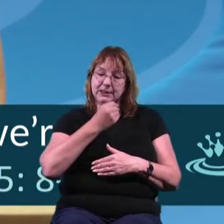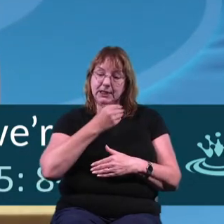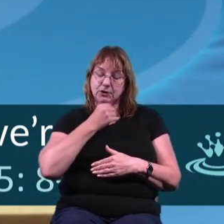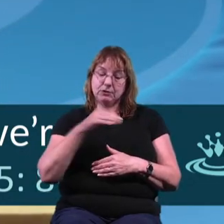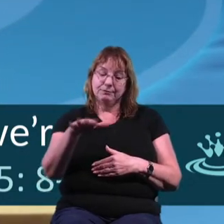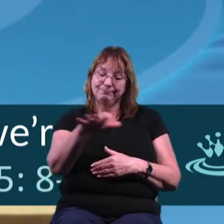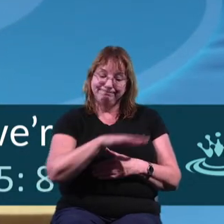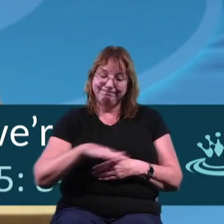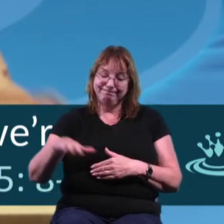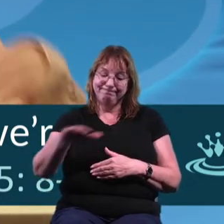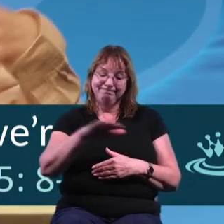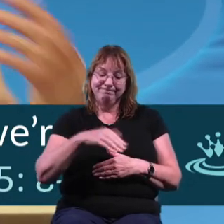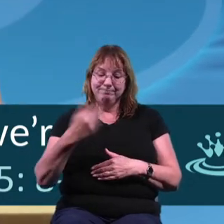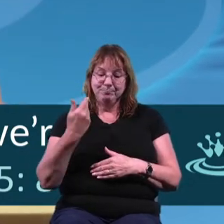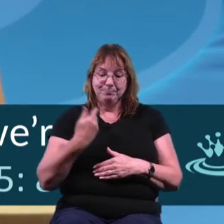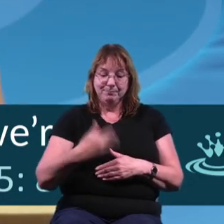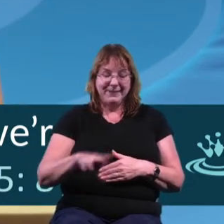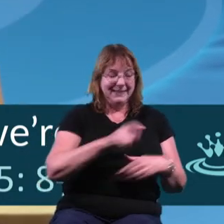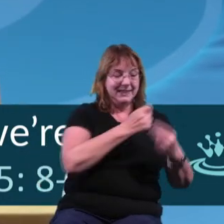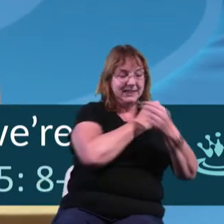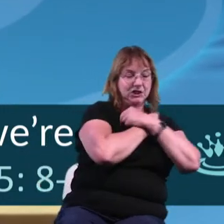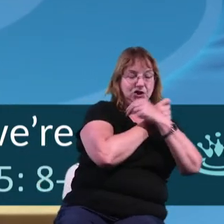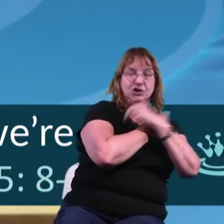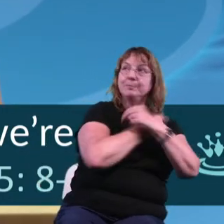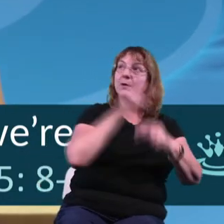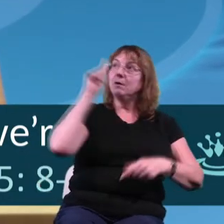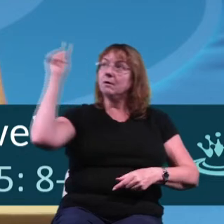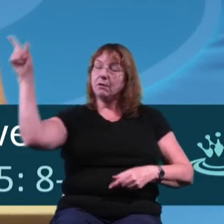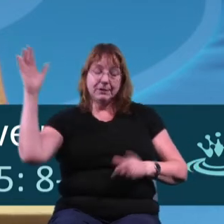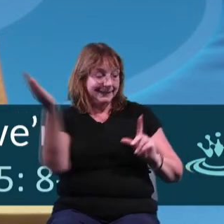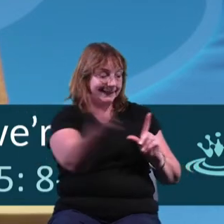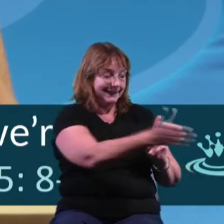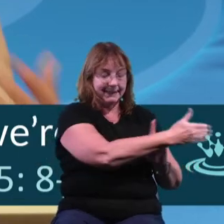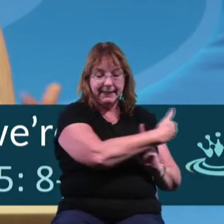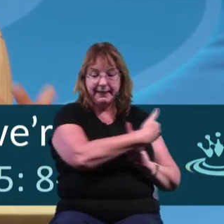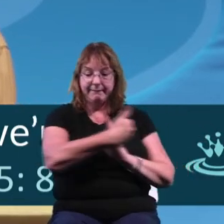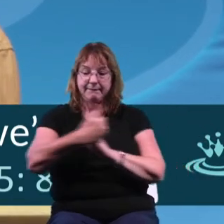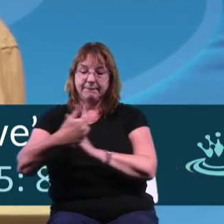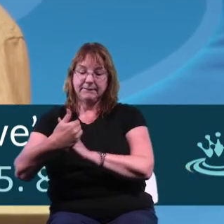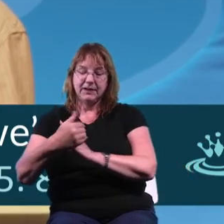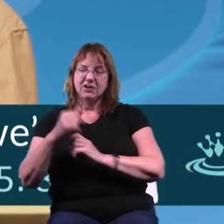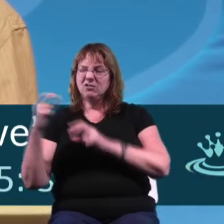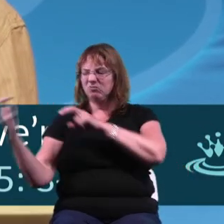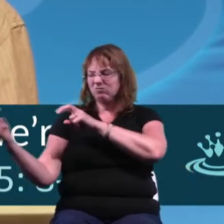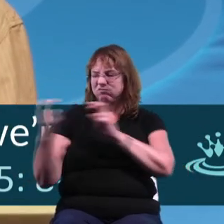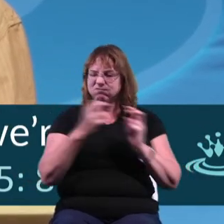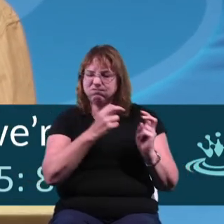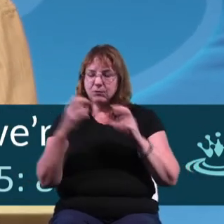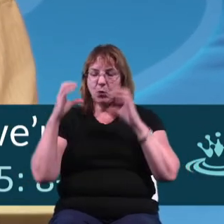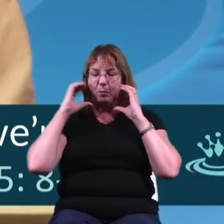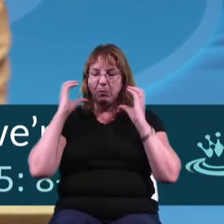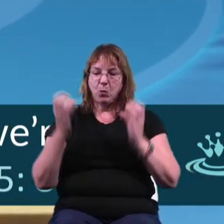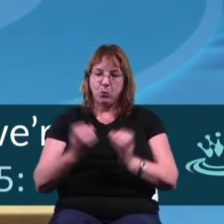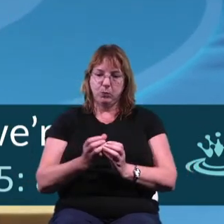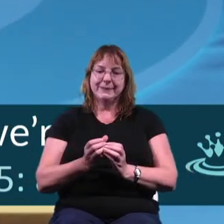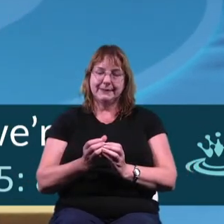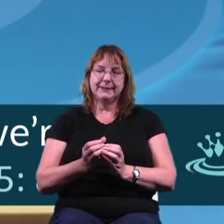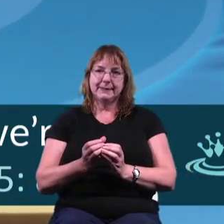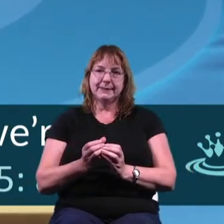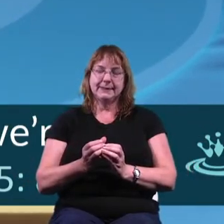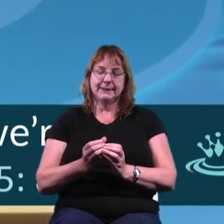rescued from Egypt, and they grumble because there's no water. They quarrel with Moses. And in